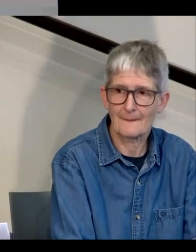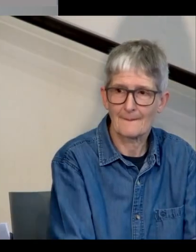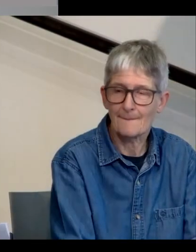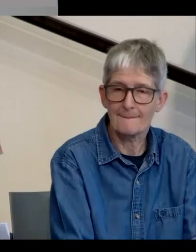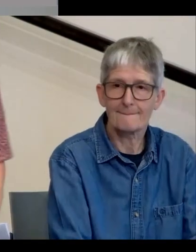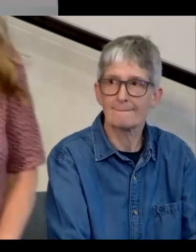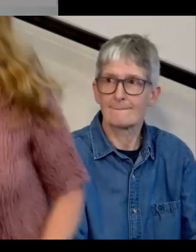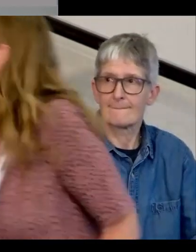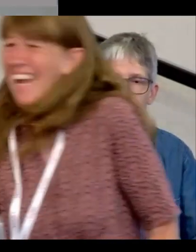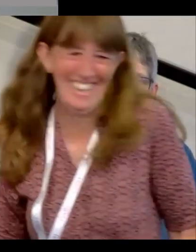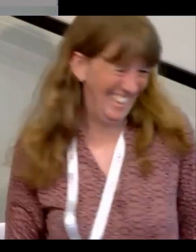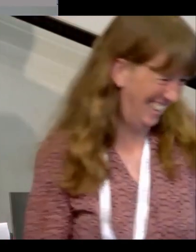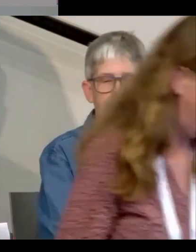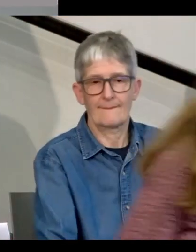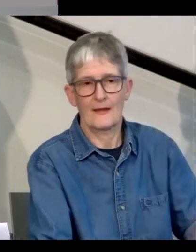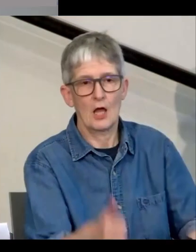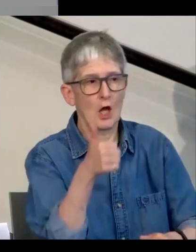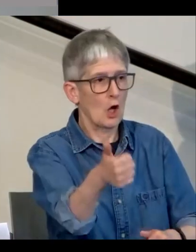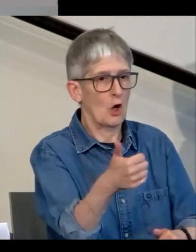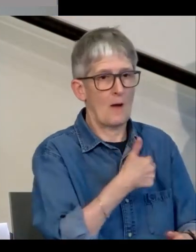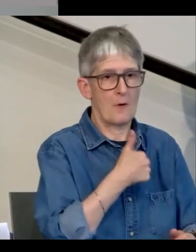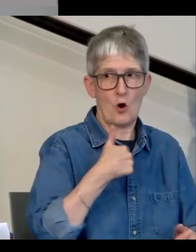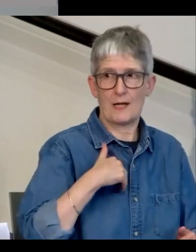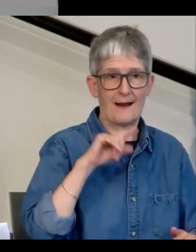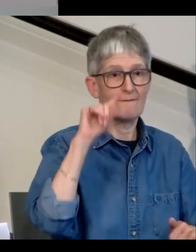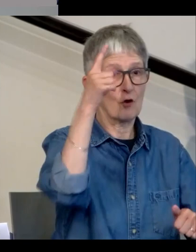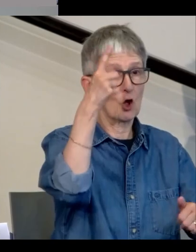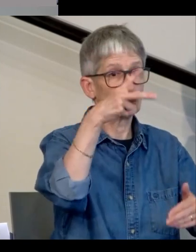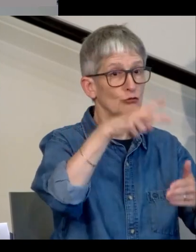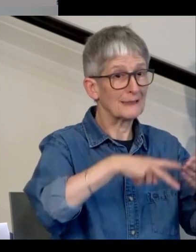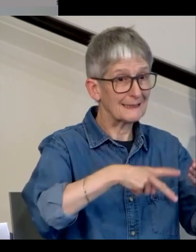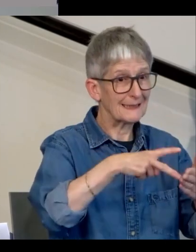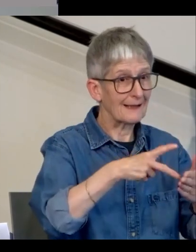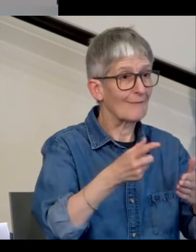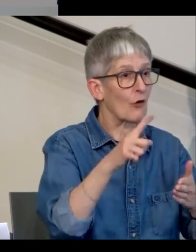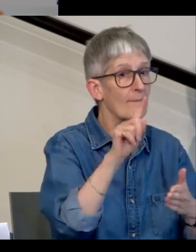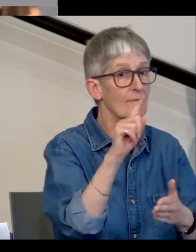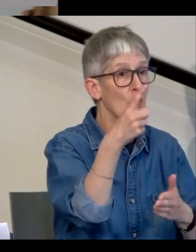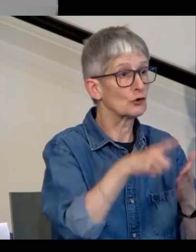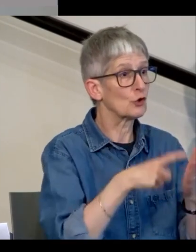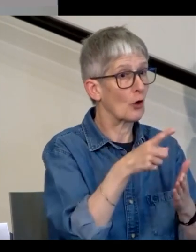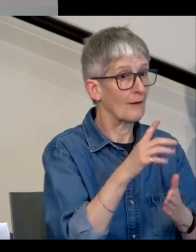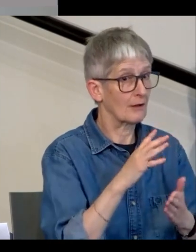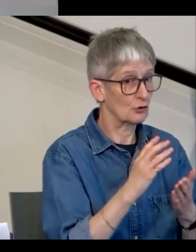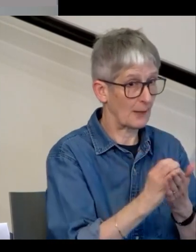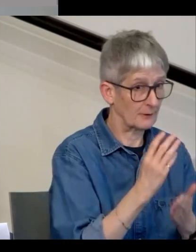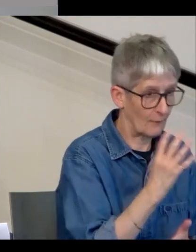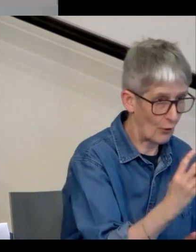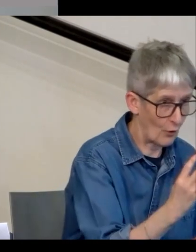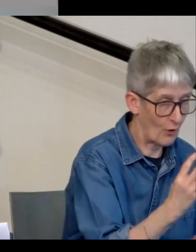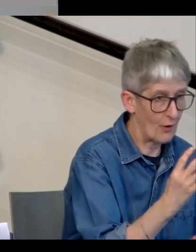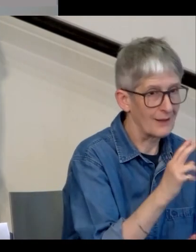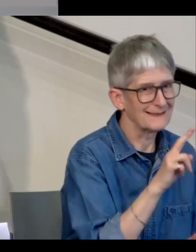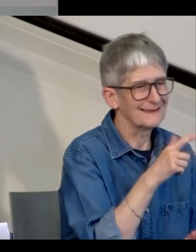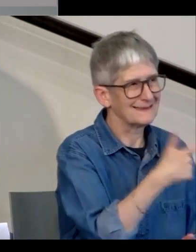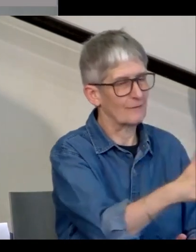Good morning. The first reading is taken from 1 John 4, verses 7 to 21. Can